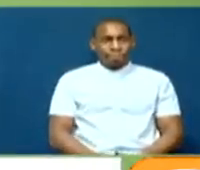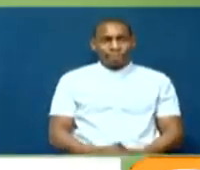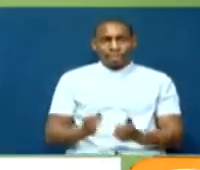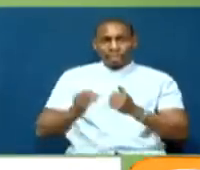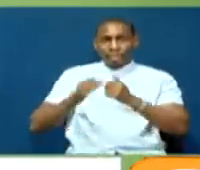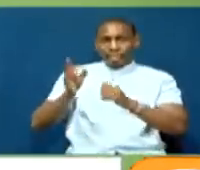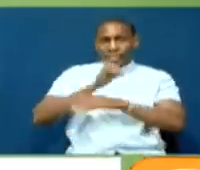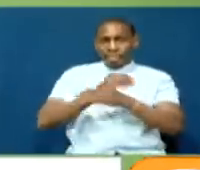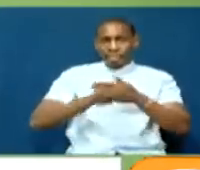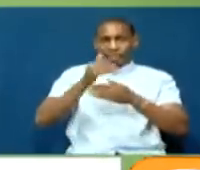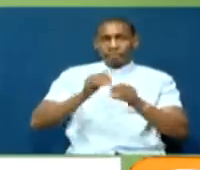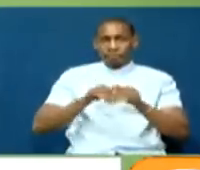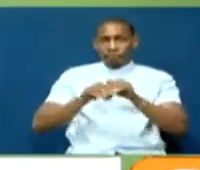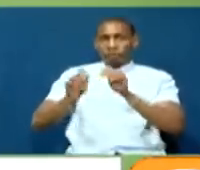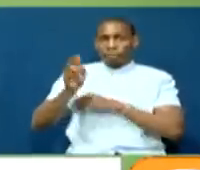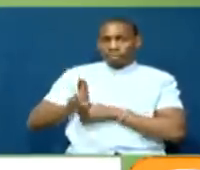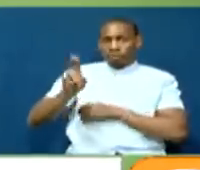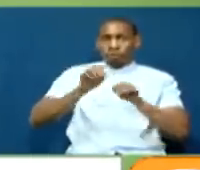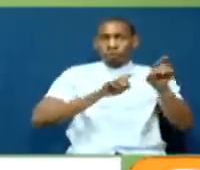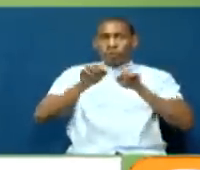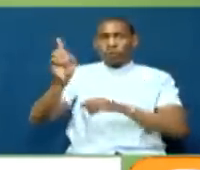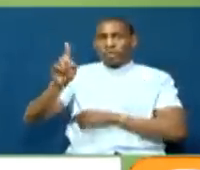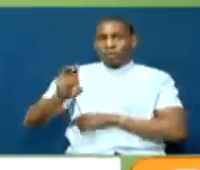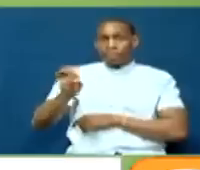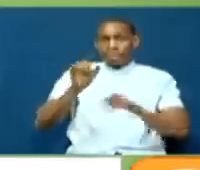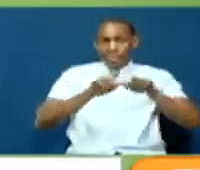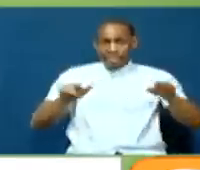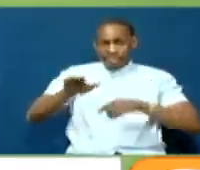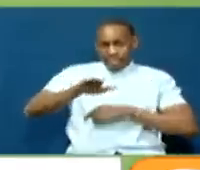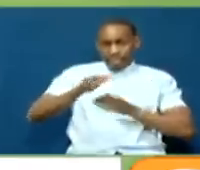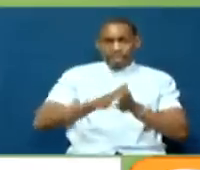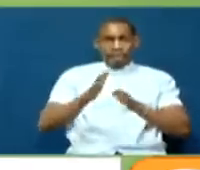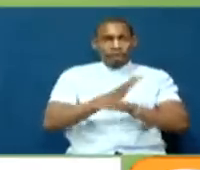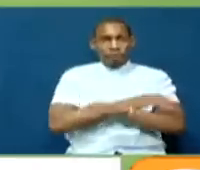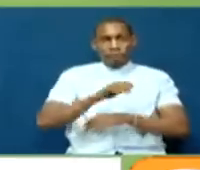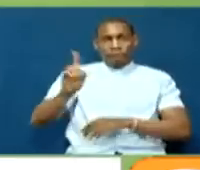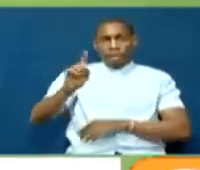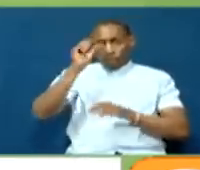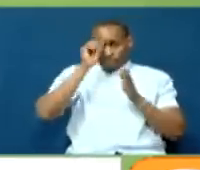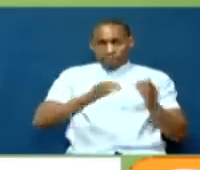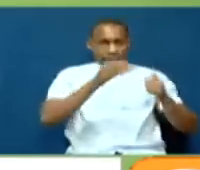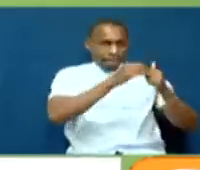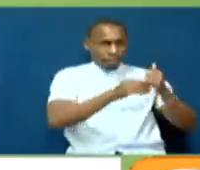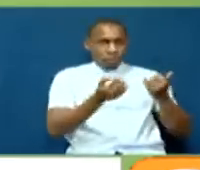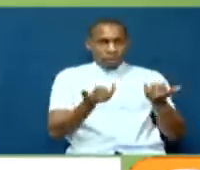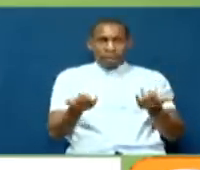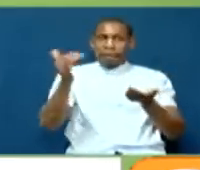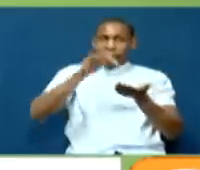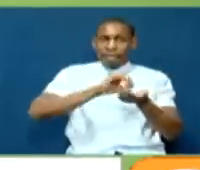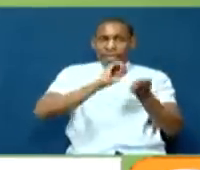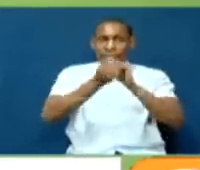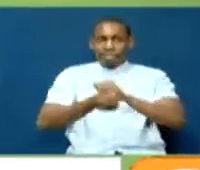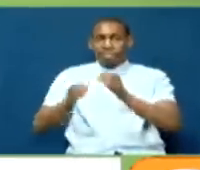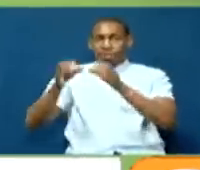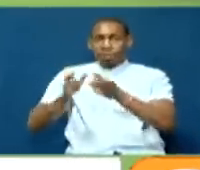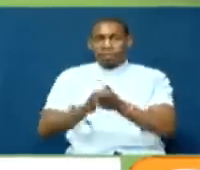18 days after accompanying President Uhuru Kenyatta in a tour of Nairobi's Eastlands area, former city governor Mike Sonko yet again switched